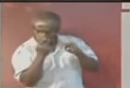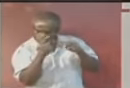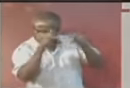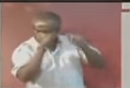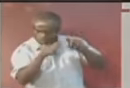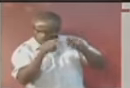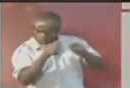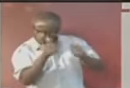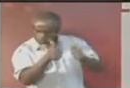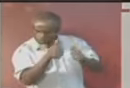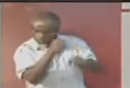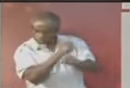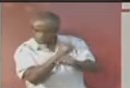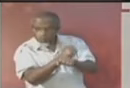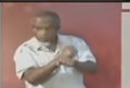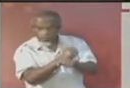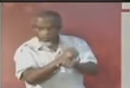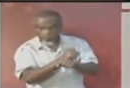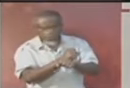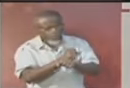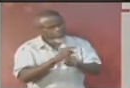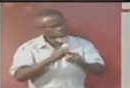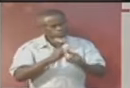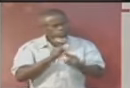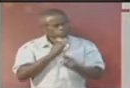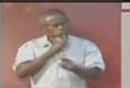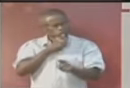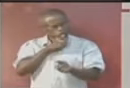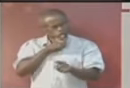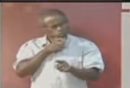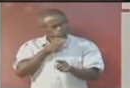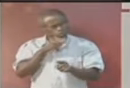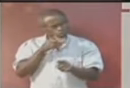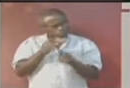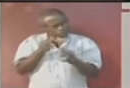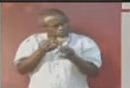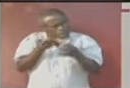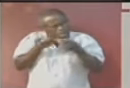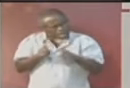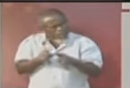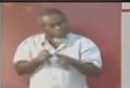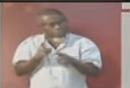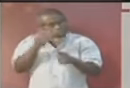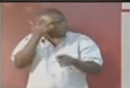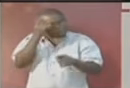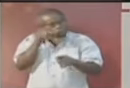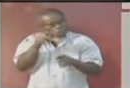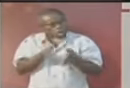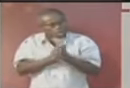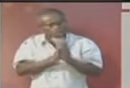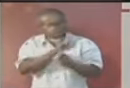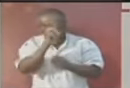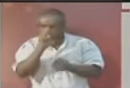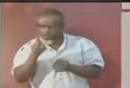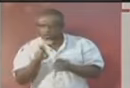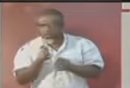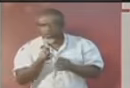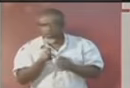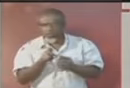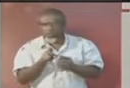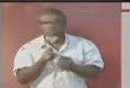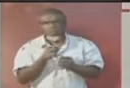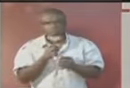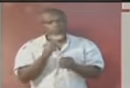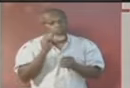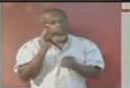I'm not sure if an incident has occurred that you raised the question. But generally speaking, they have all the equipment, they have oxygen in supply